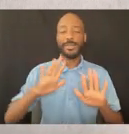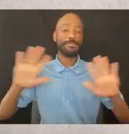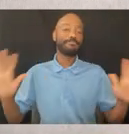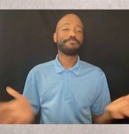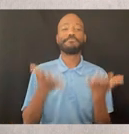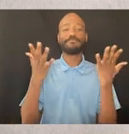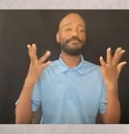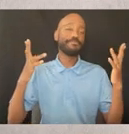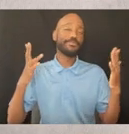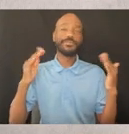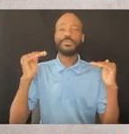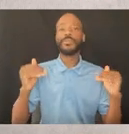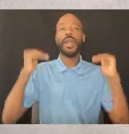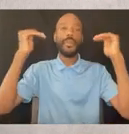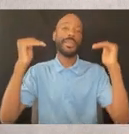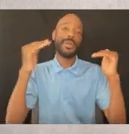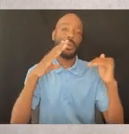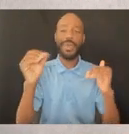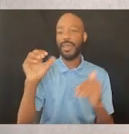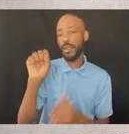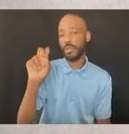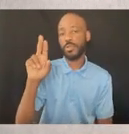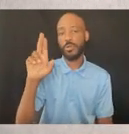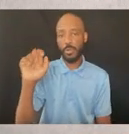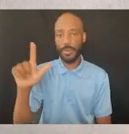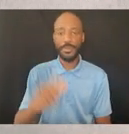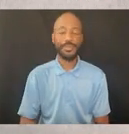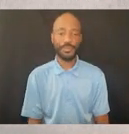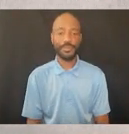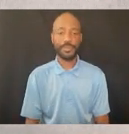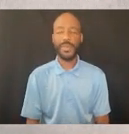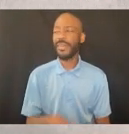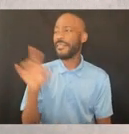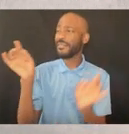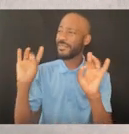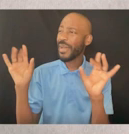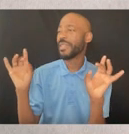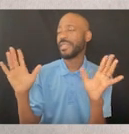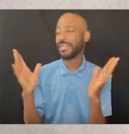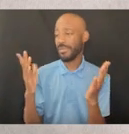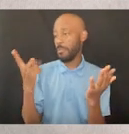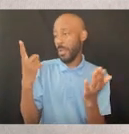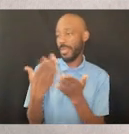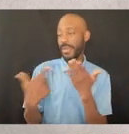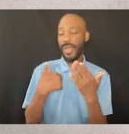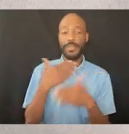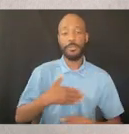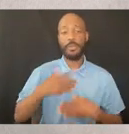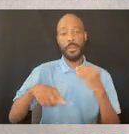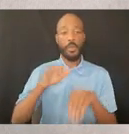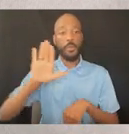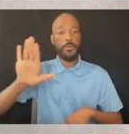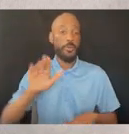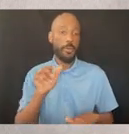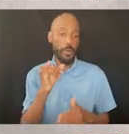It's really quite fabulous. One of the things I really enjoy about your art, because Misty has been in